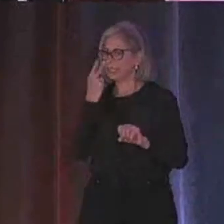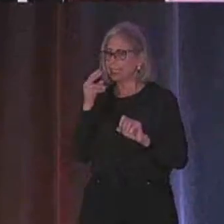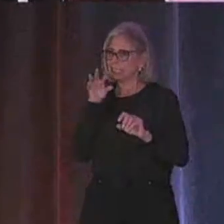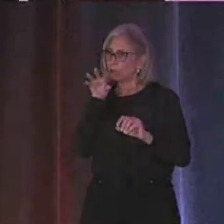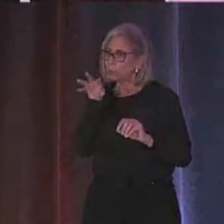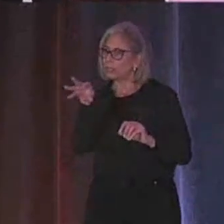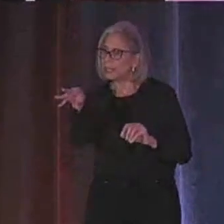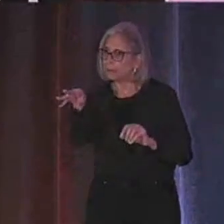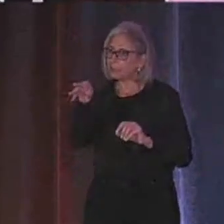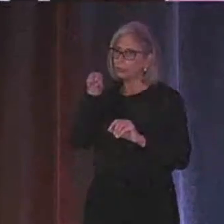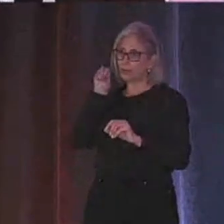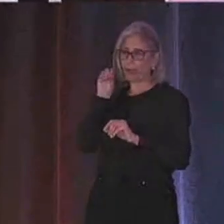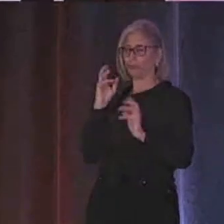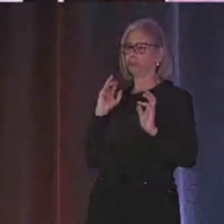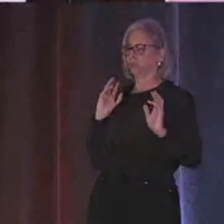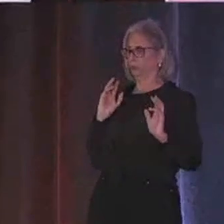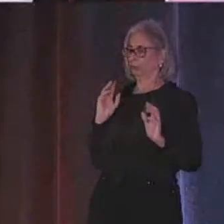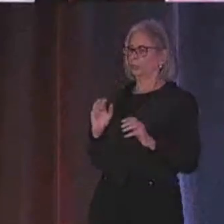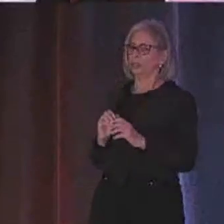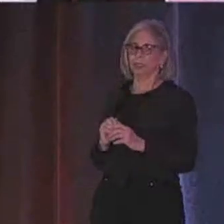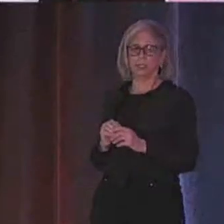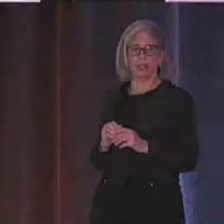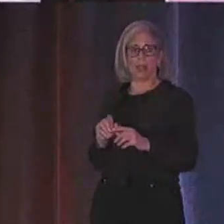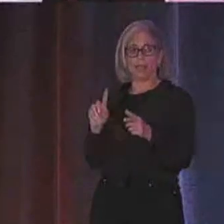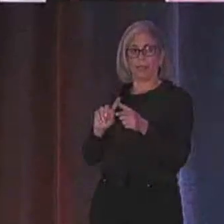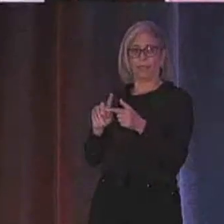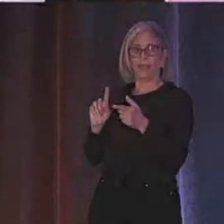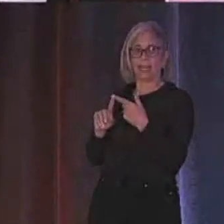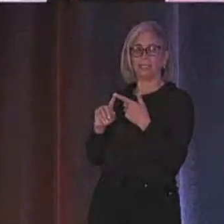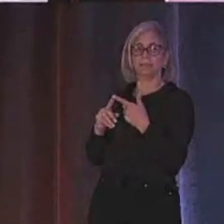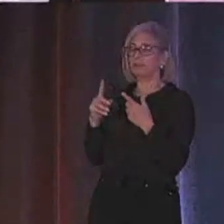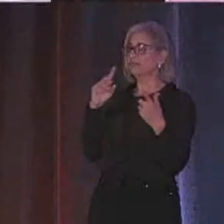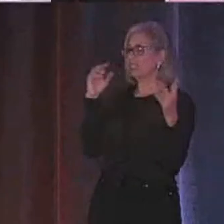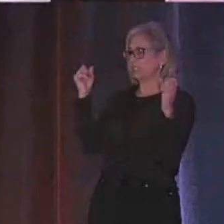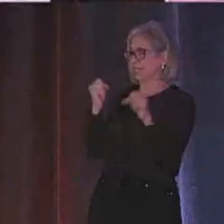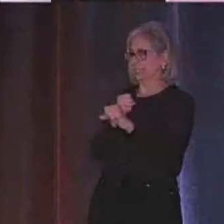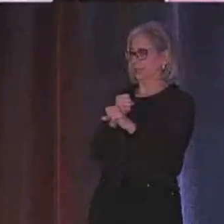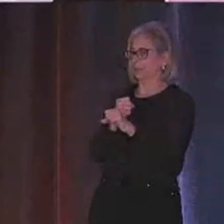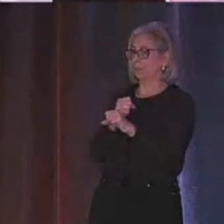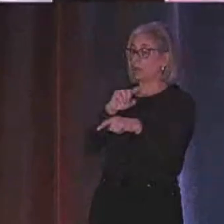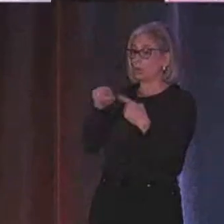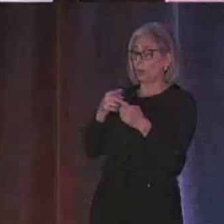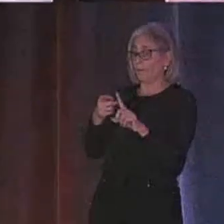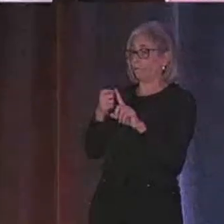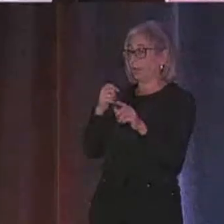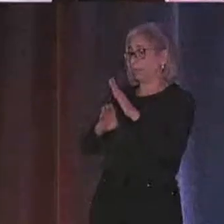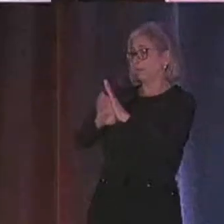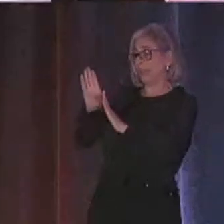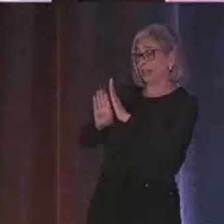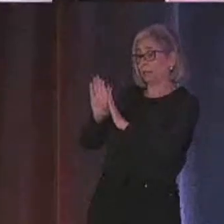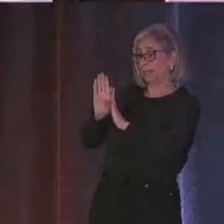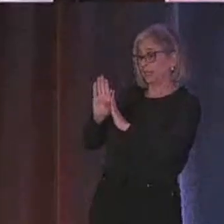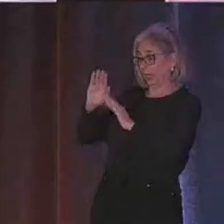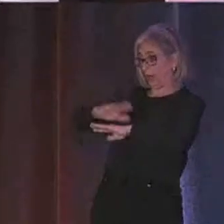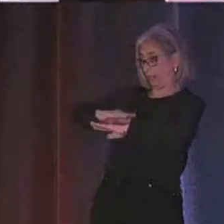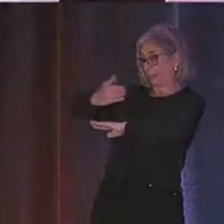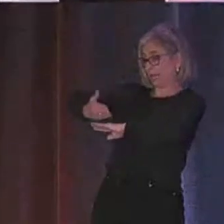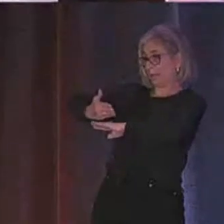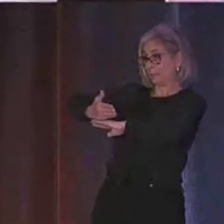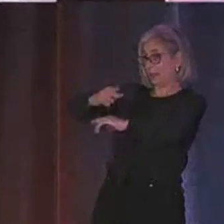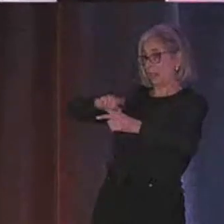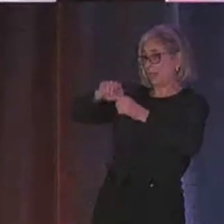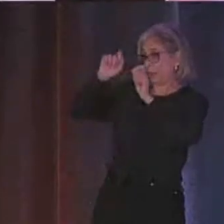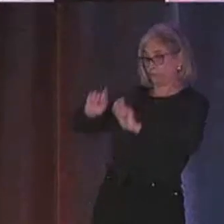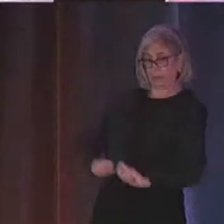all that cool stuff. And then stats. So when we went from developing on our laptops to putting it on those